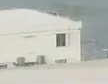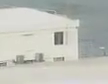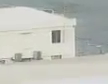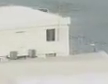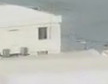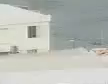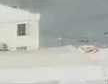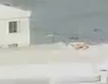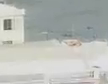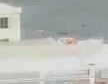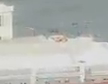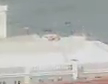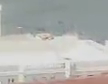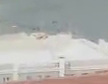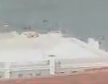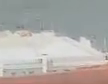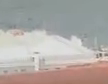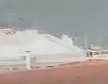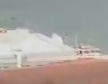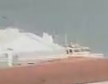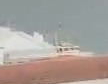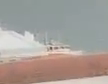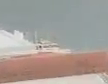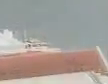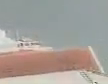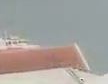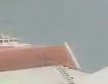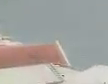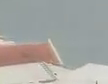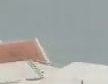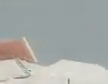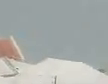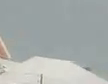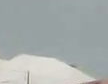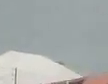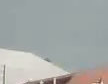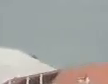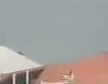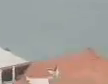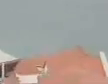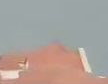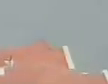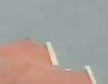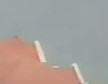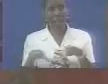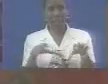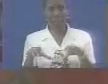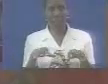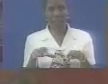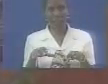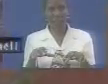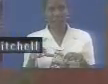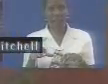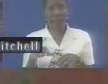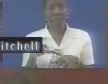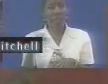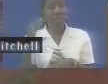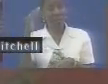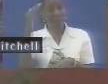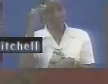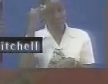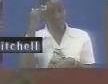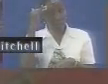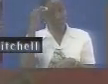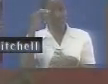voluntary registration for VAT by small businesses will take effect from January 2014. Mindful of the concerns